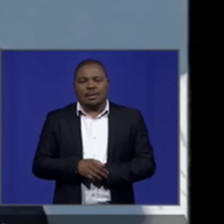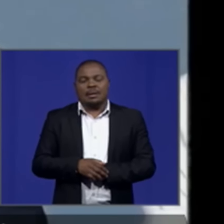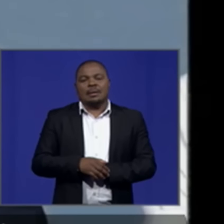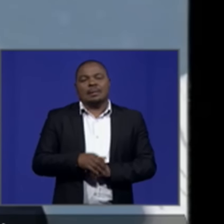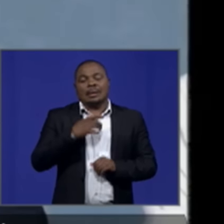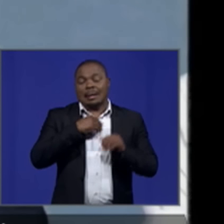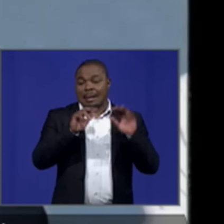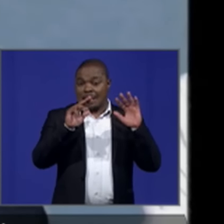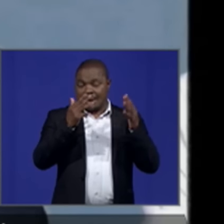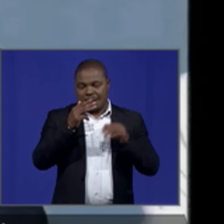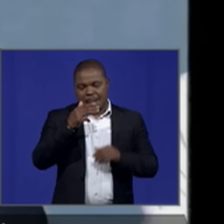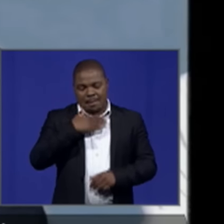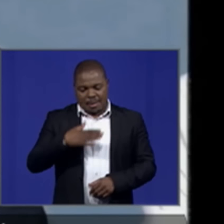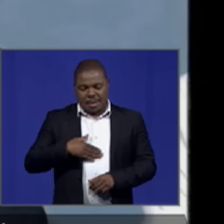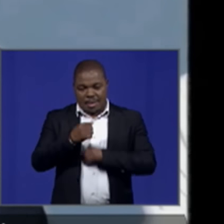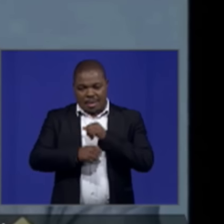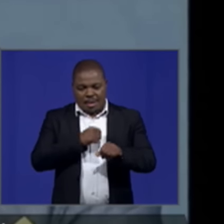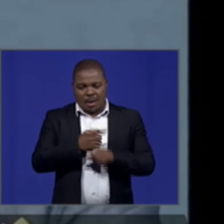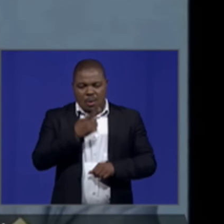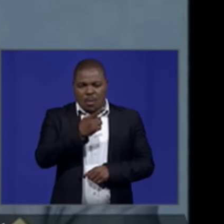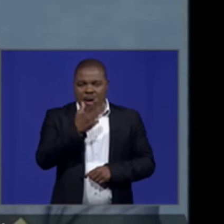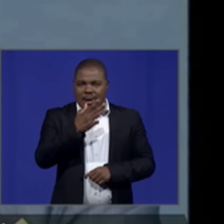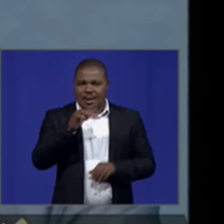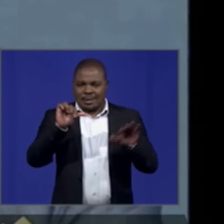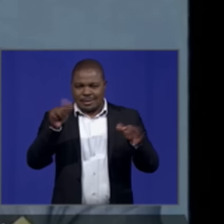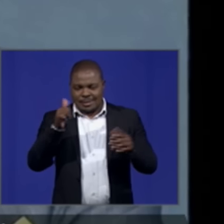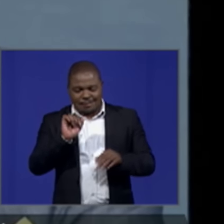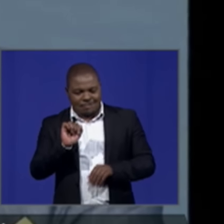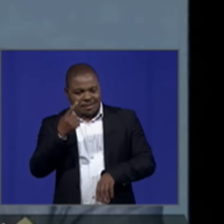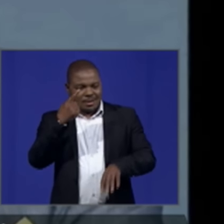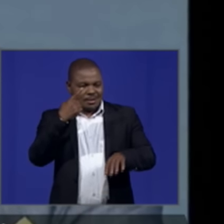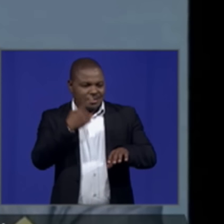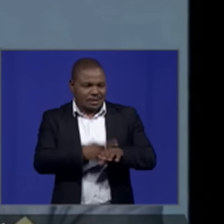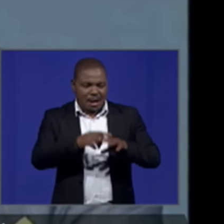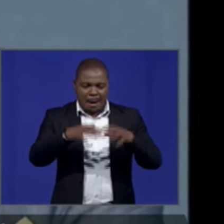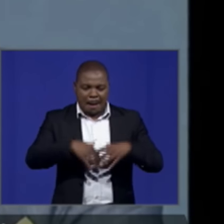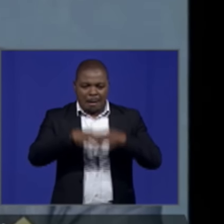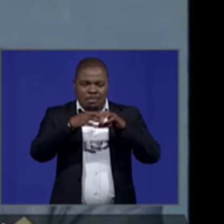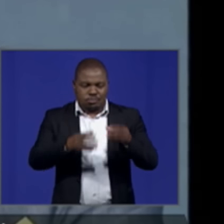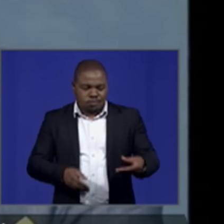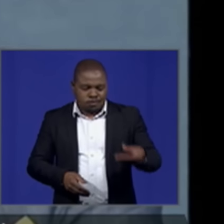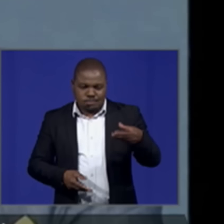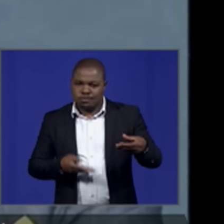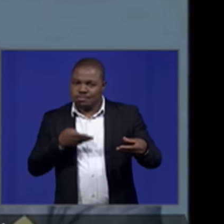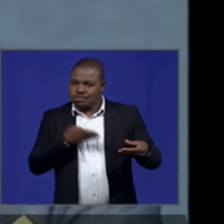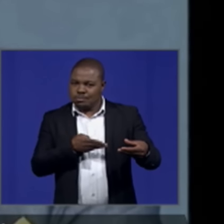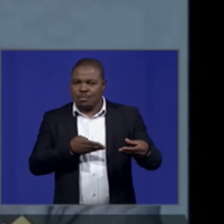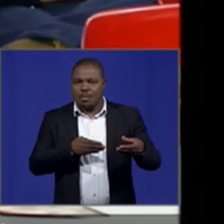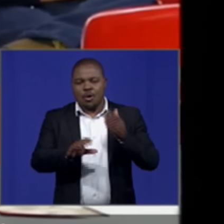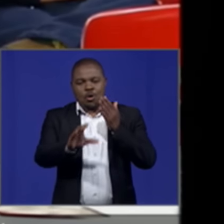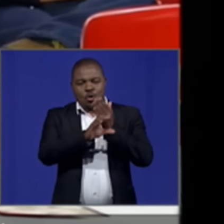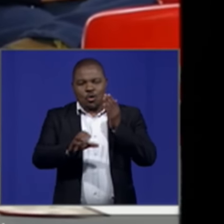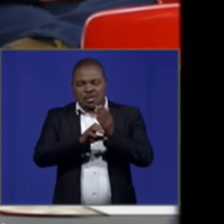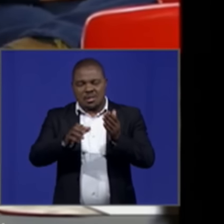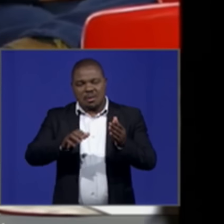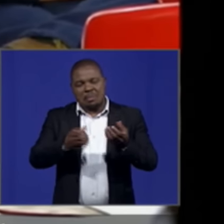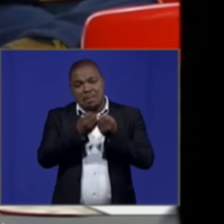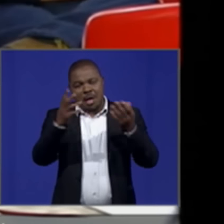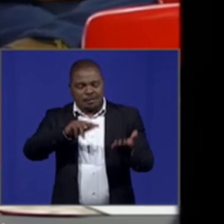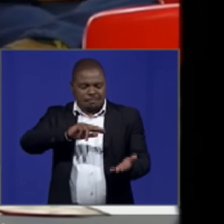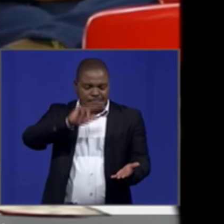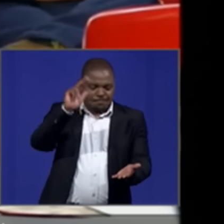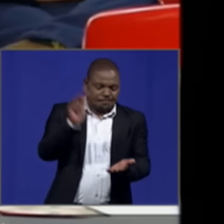ka 1996 history e ne ya tlhongwa. Molaotheo o ne wa tlanegisiwa ke bontsi go go neng ga